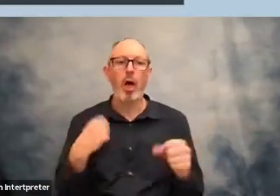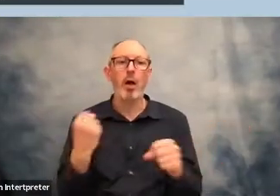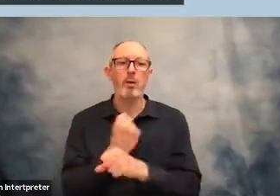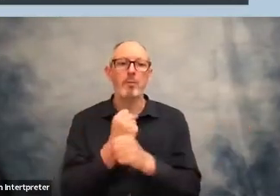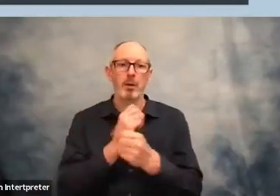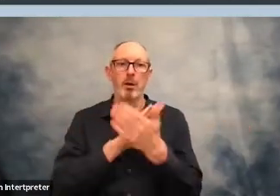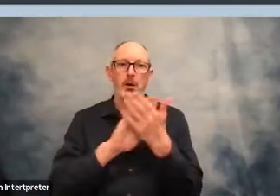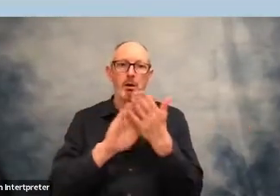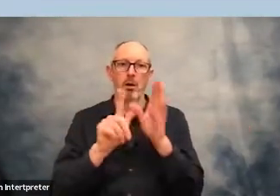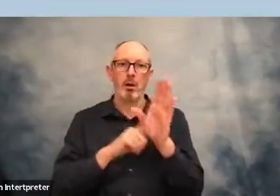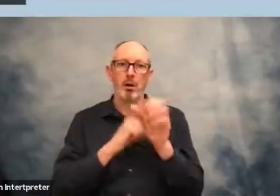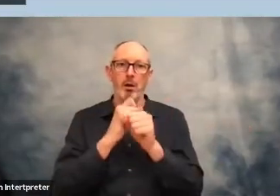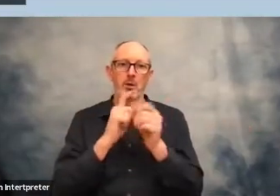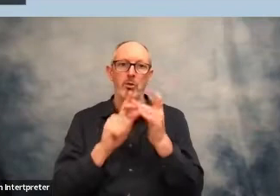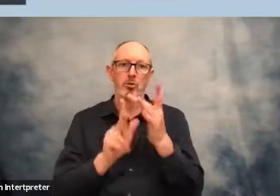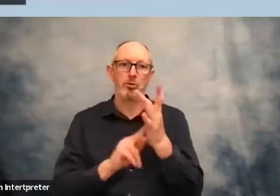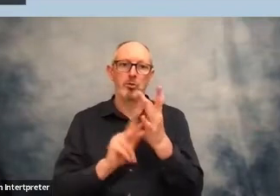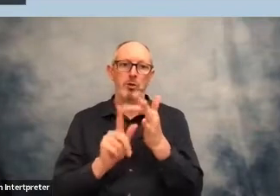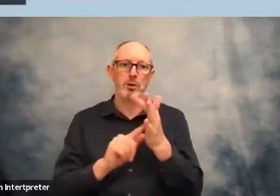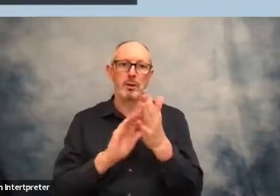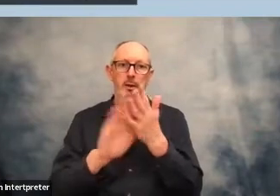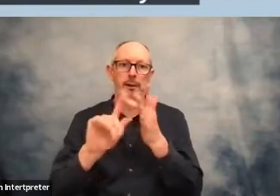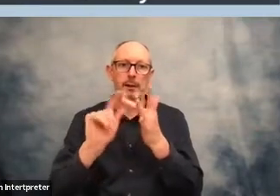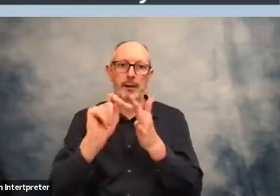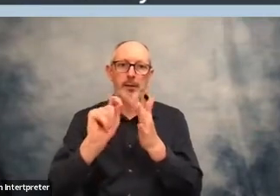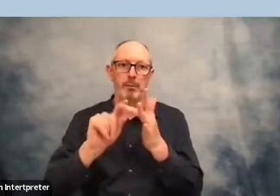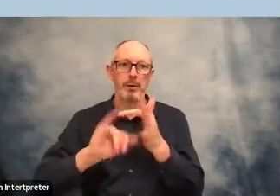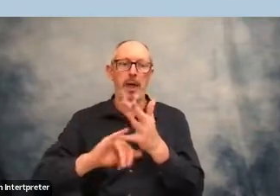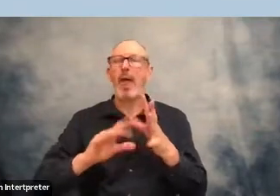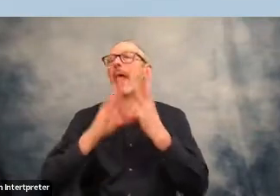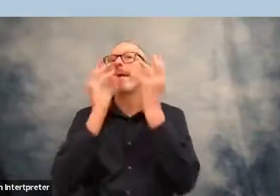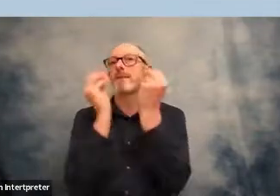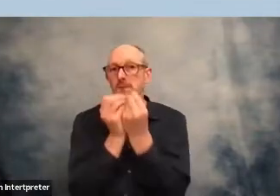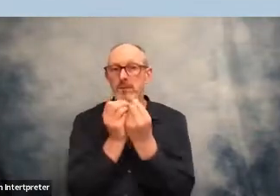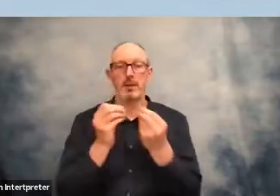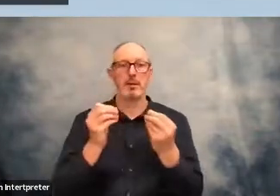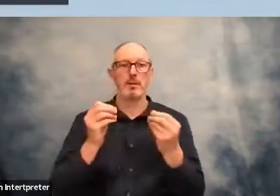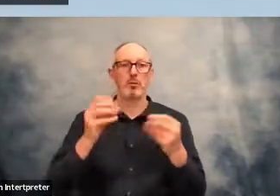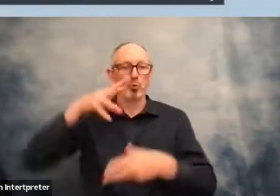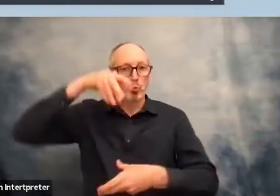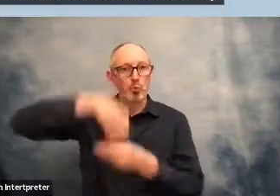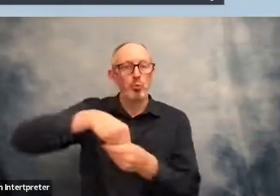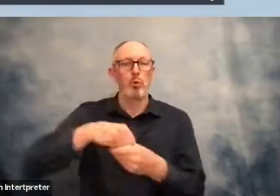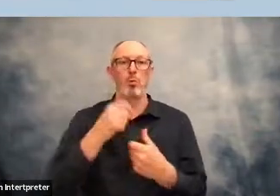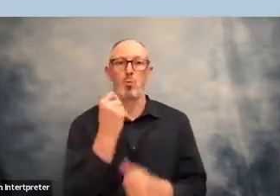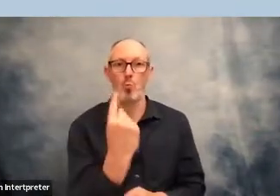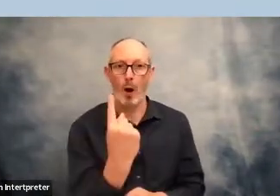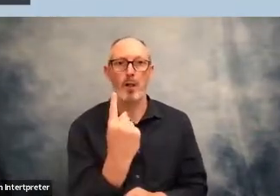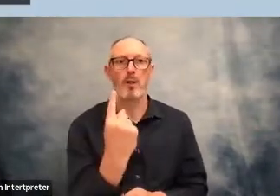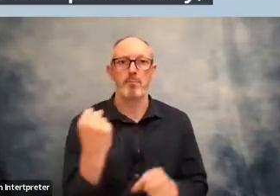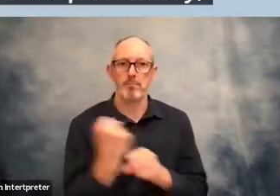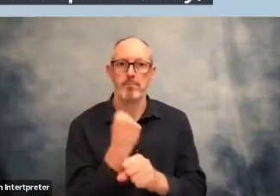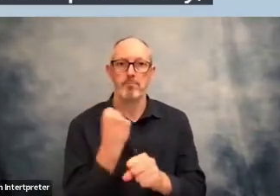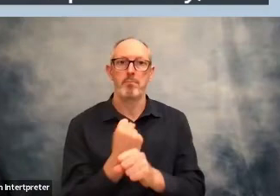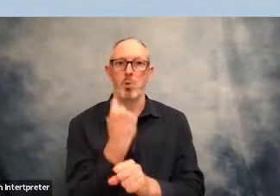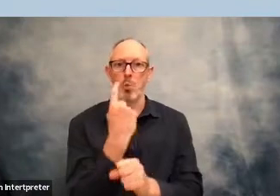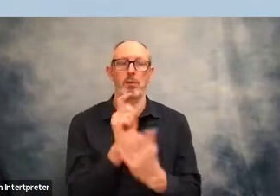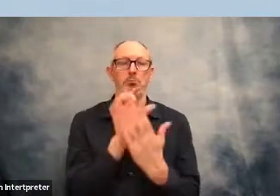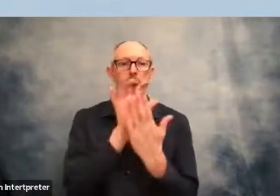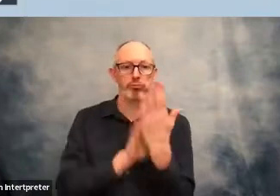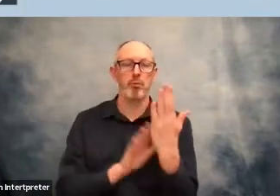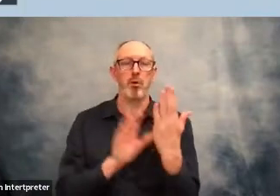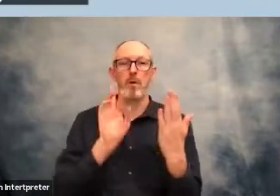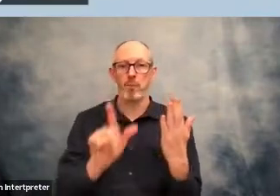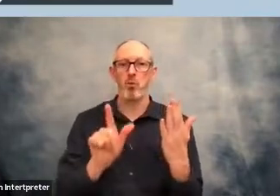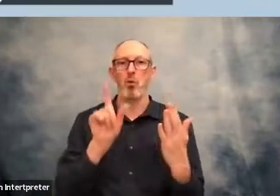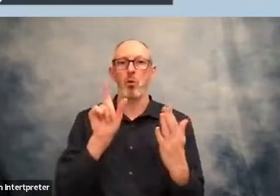visual schedules and video modeling together so that you build a routine once for staff members, families, and most importantly, the